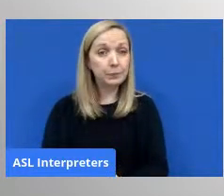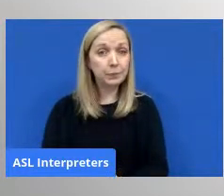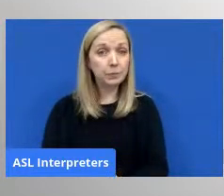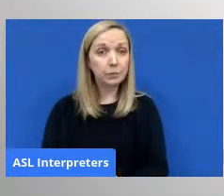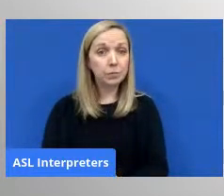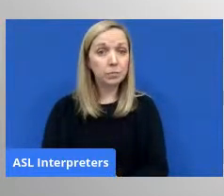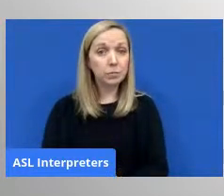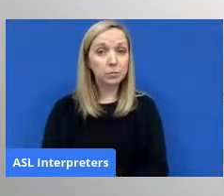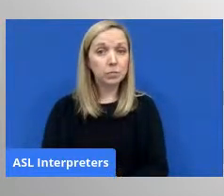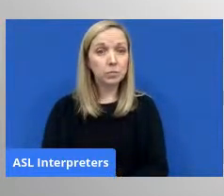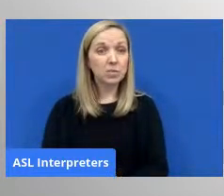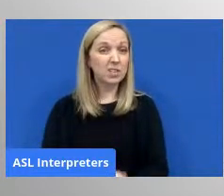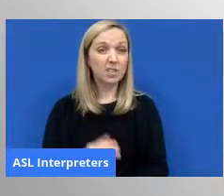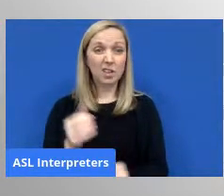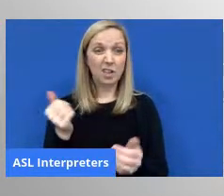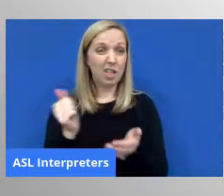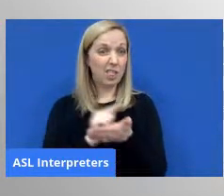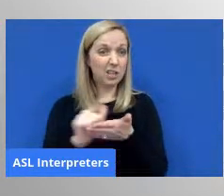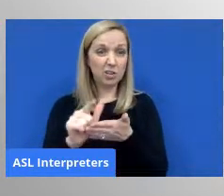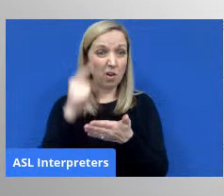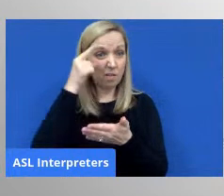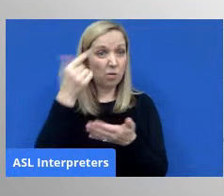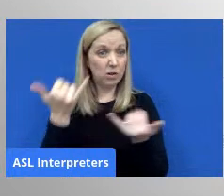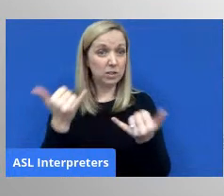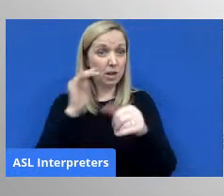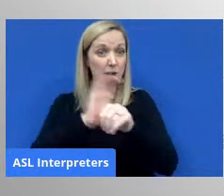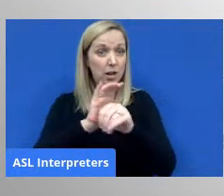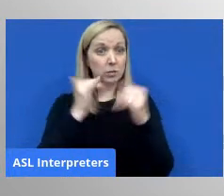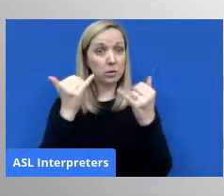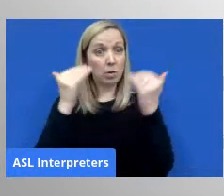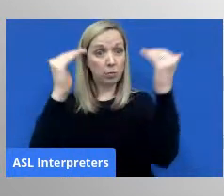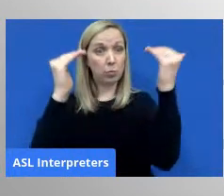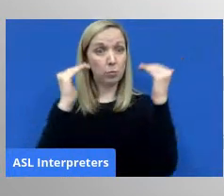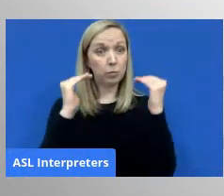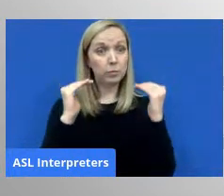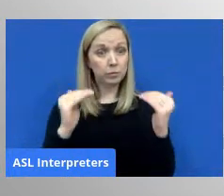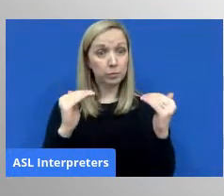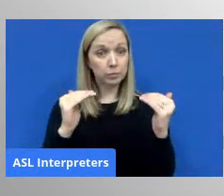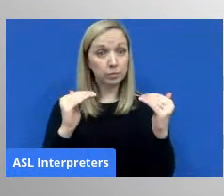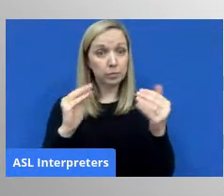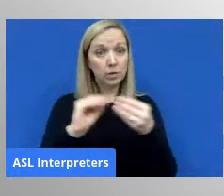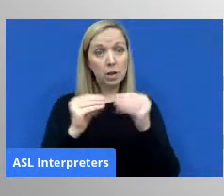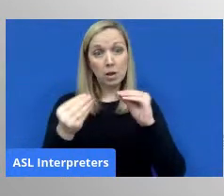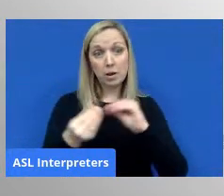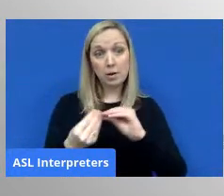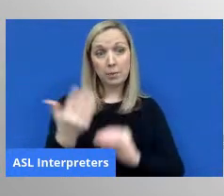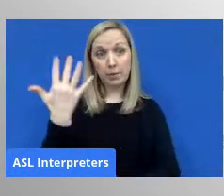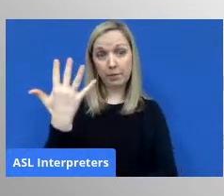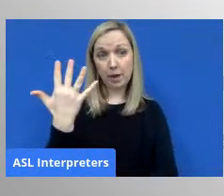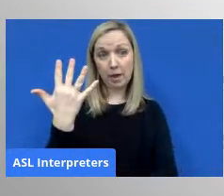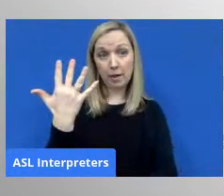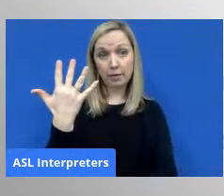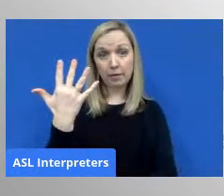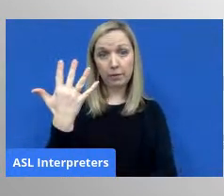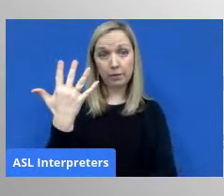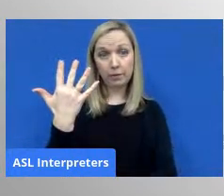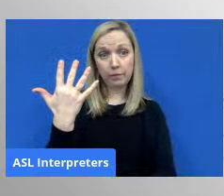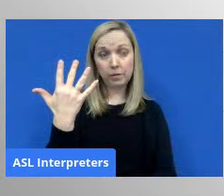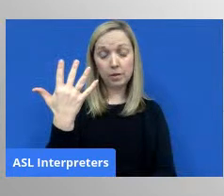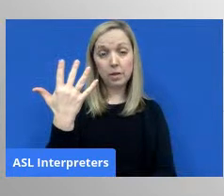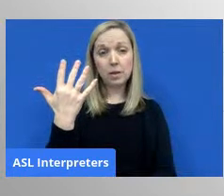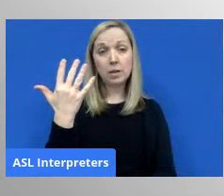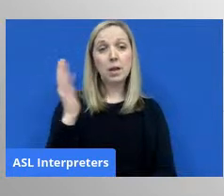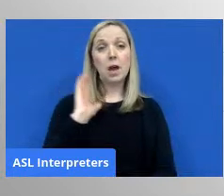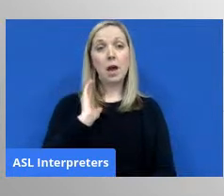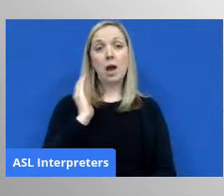for tonight. And so we will move forward with item number 5. And these are our